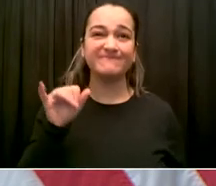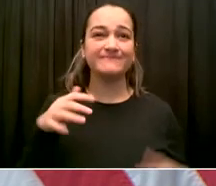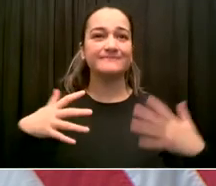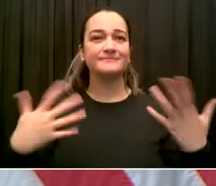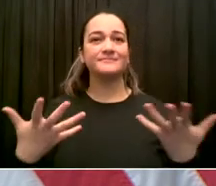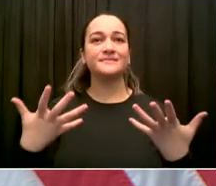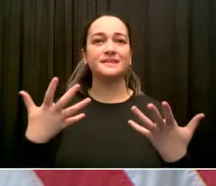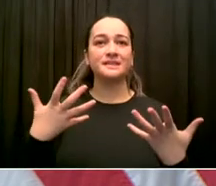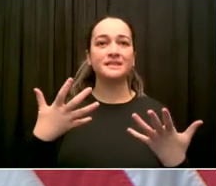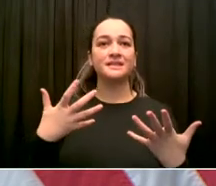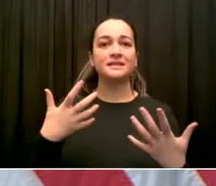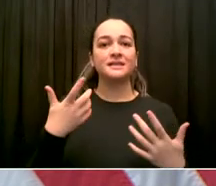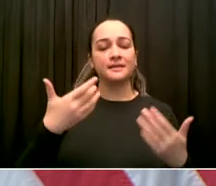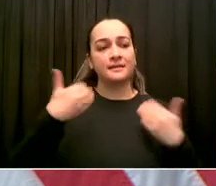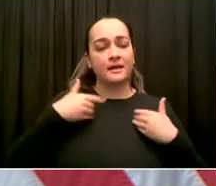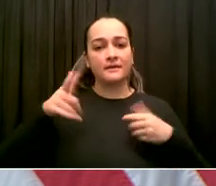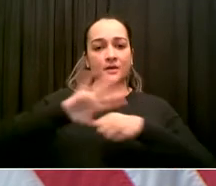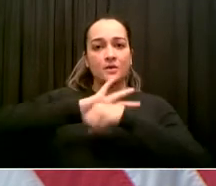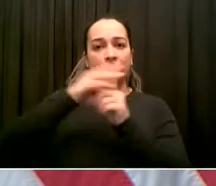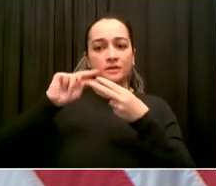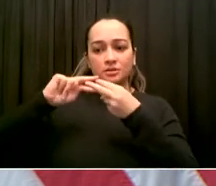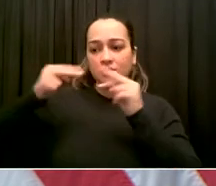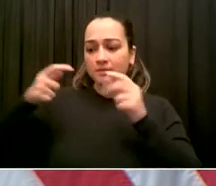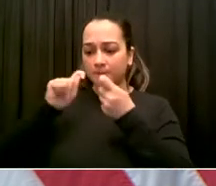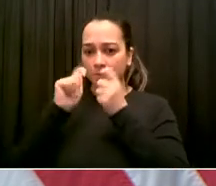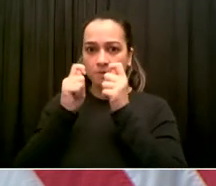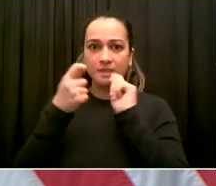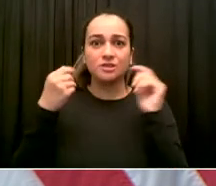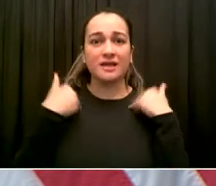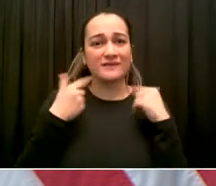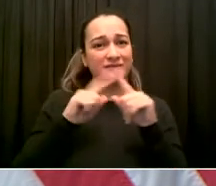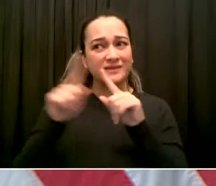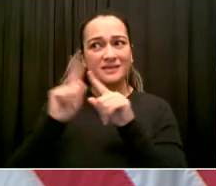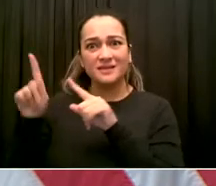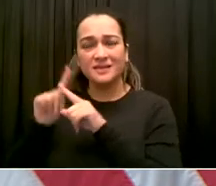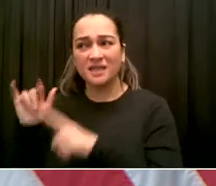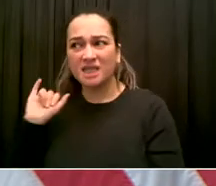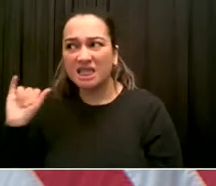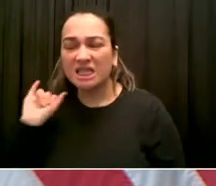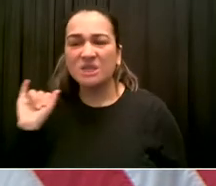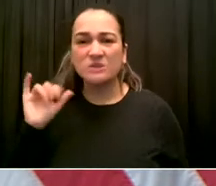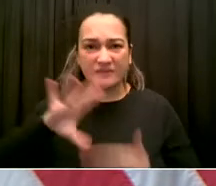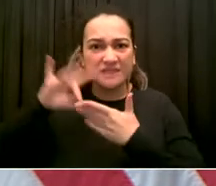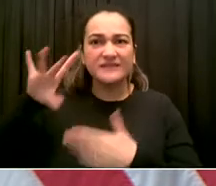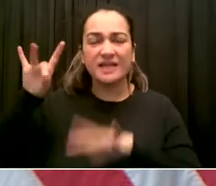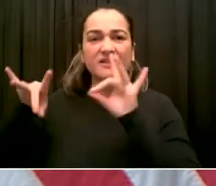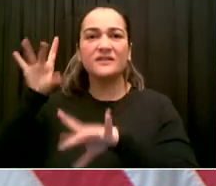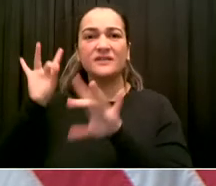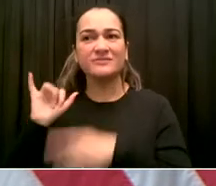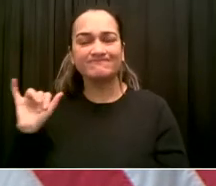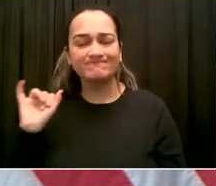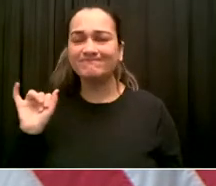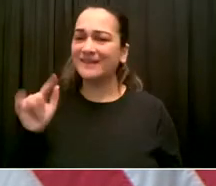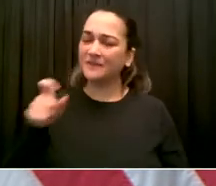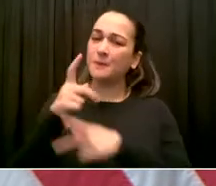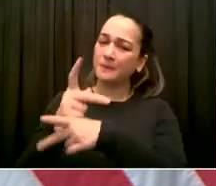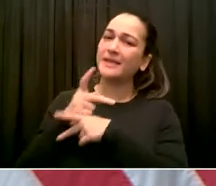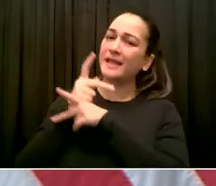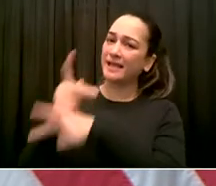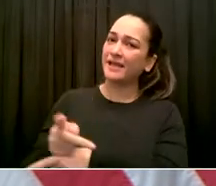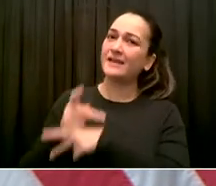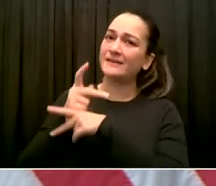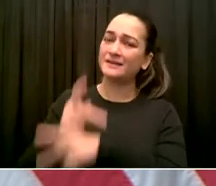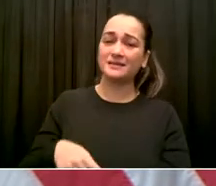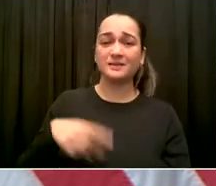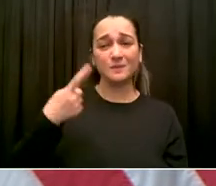over 70% of all specimens sequenced for the most recent week. As the weather gets nicer, our